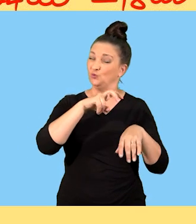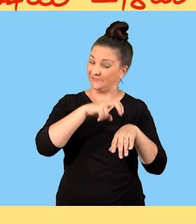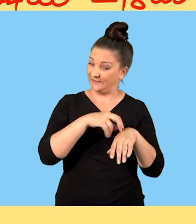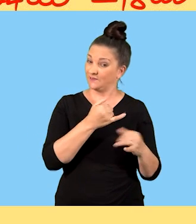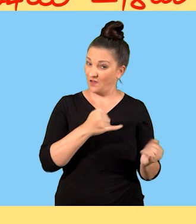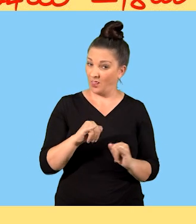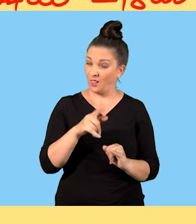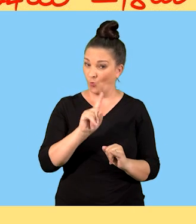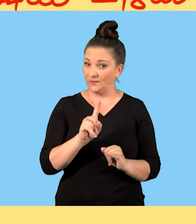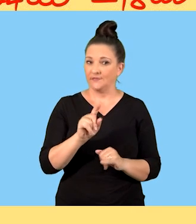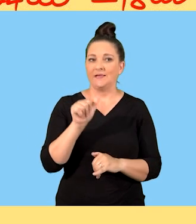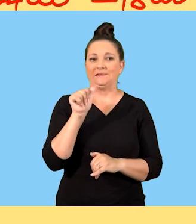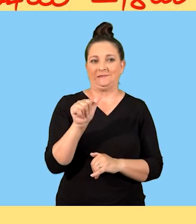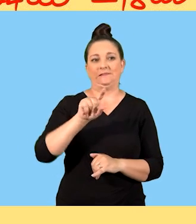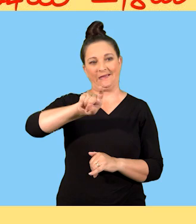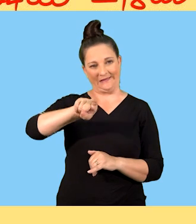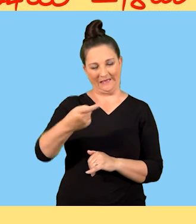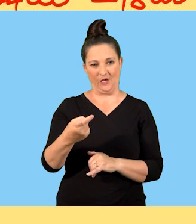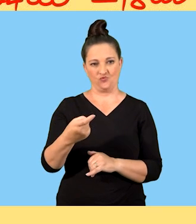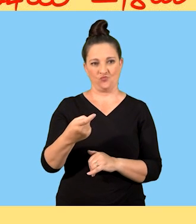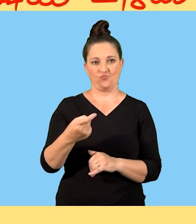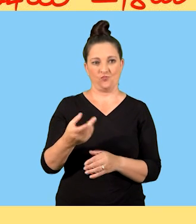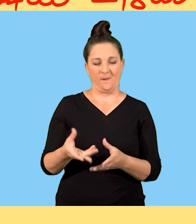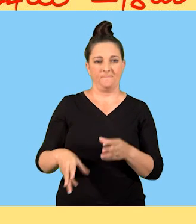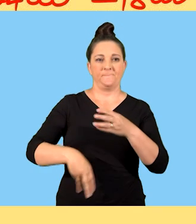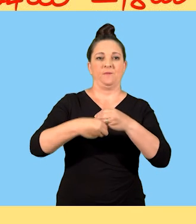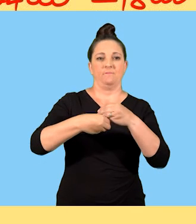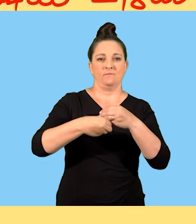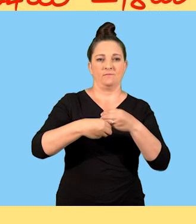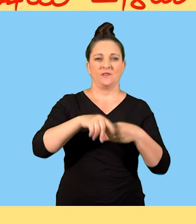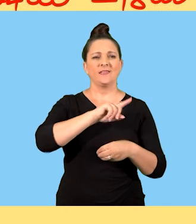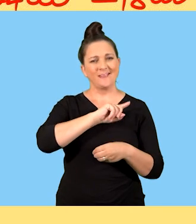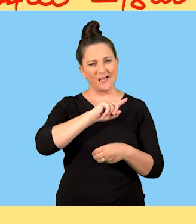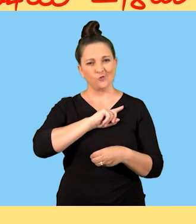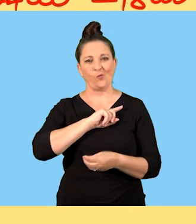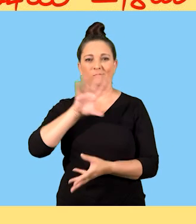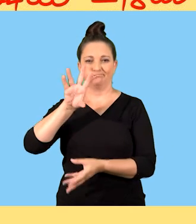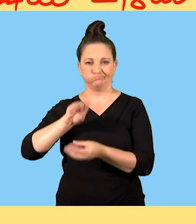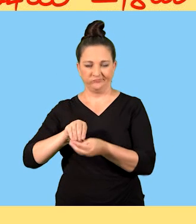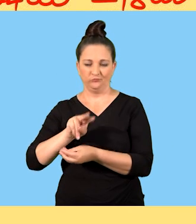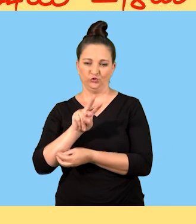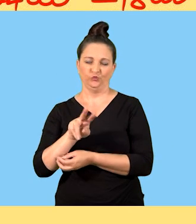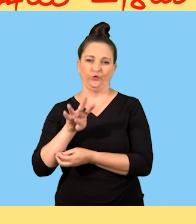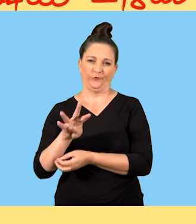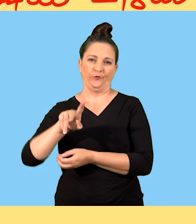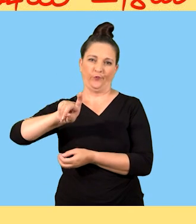there is still amount that we must receive, which is 6,000. That is why you see we end up now